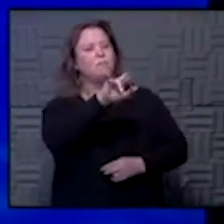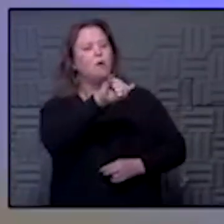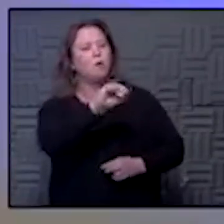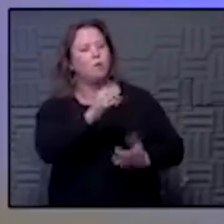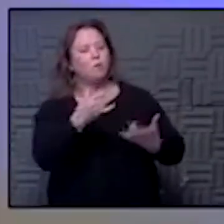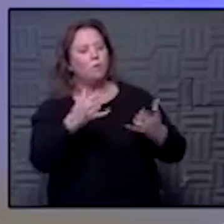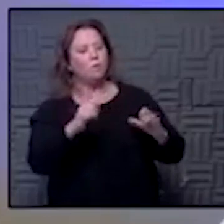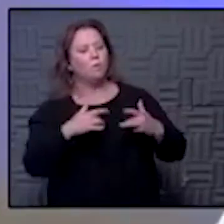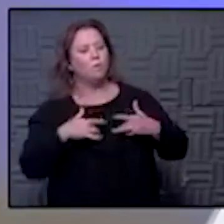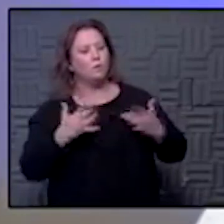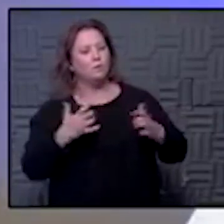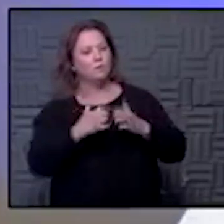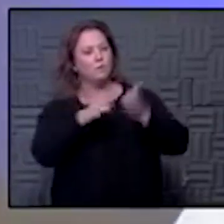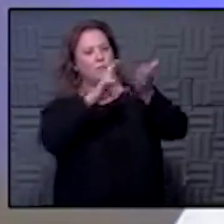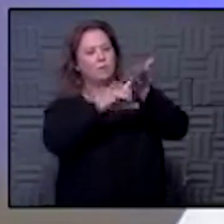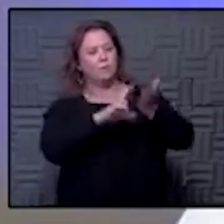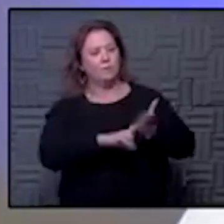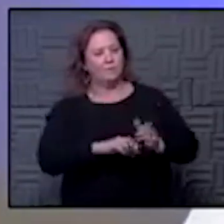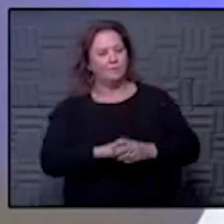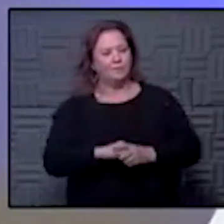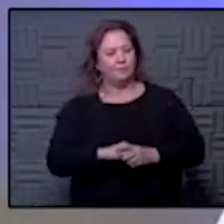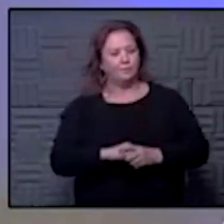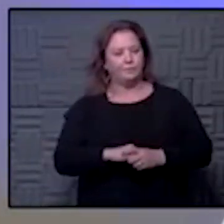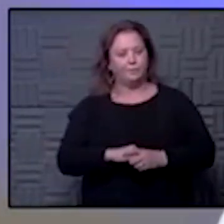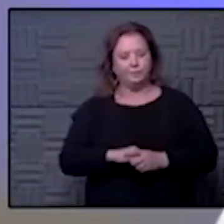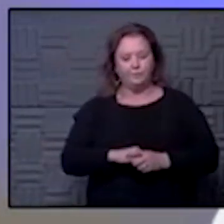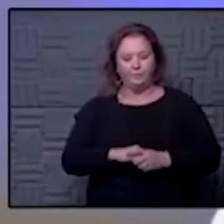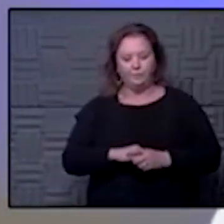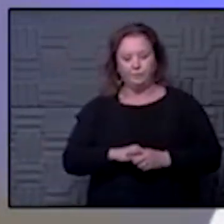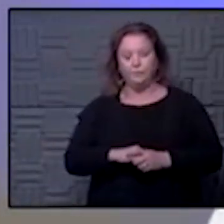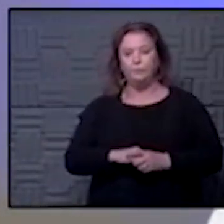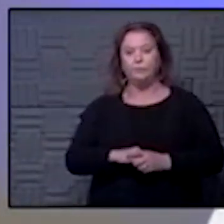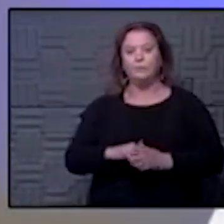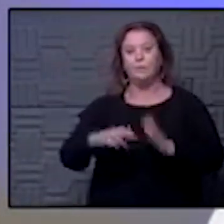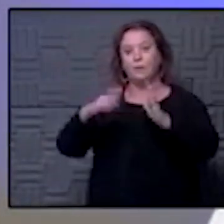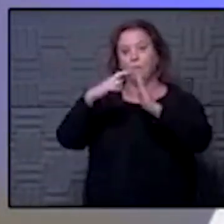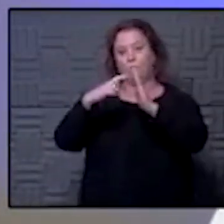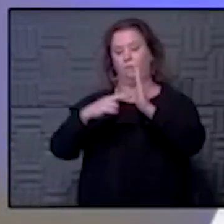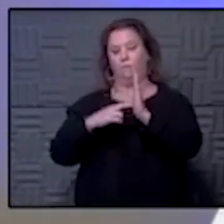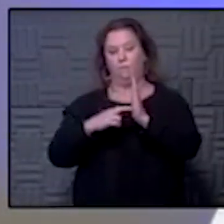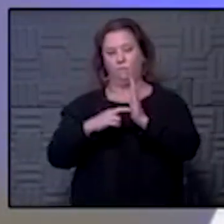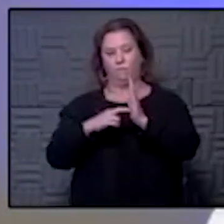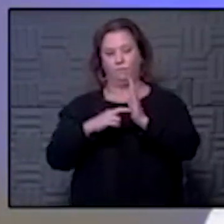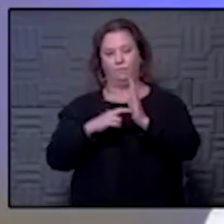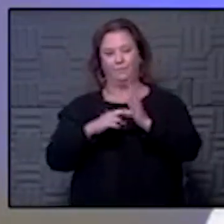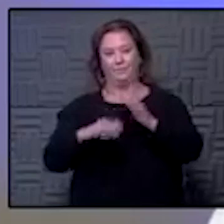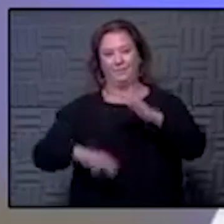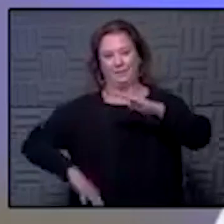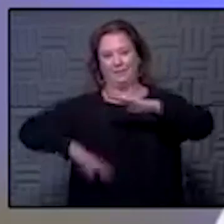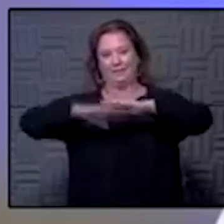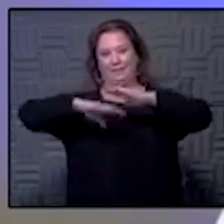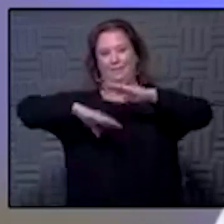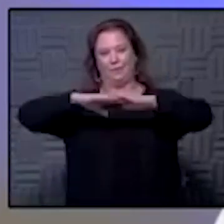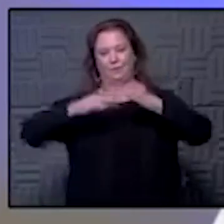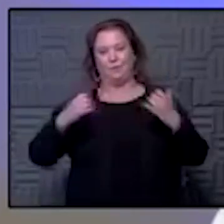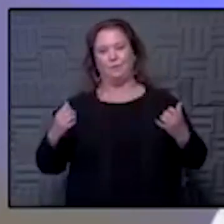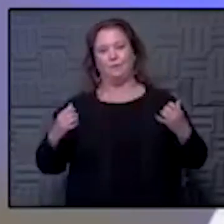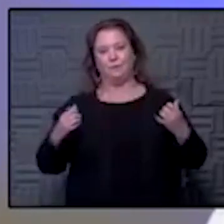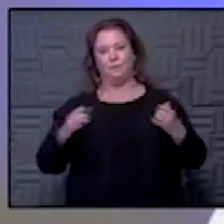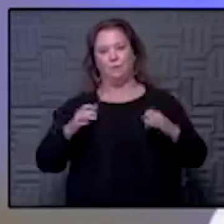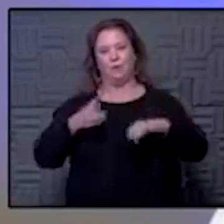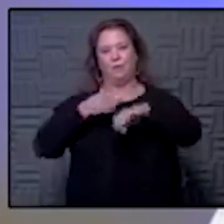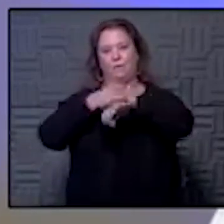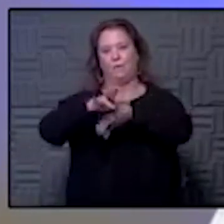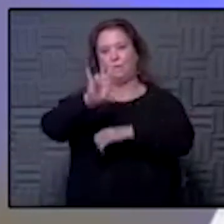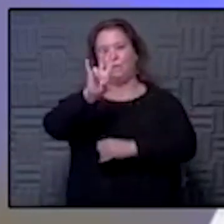that? Yeah, so our registry is really full, and so we have over